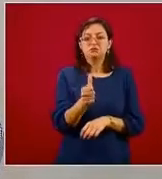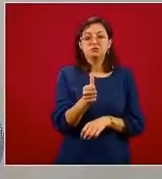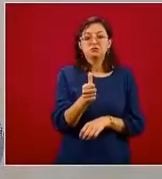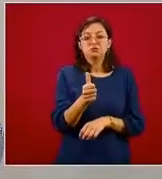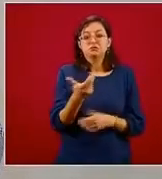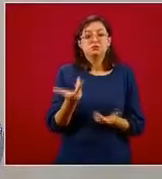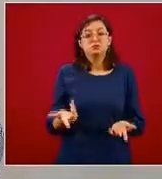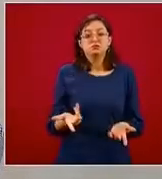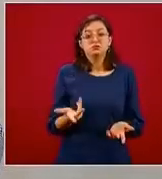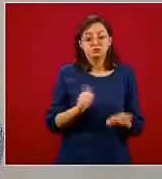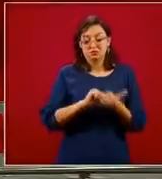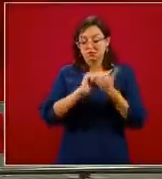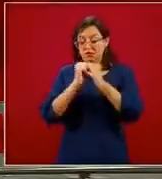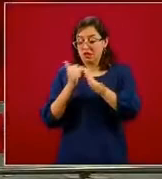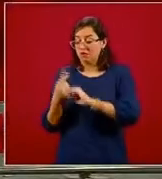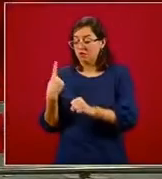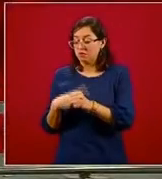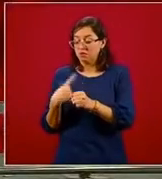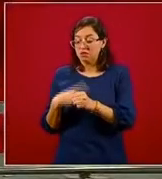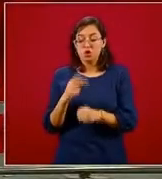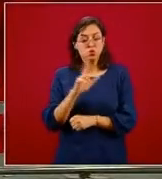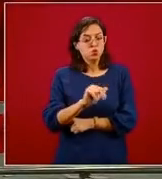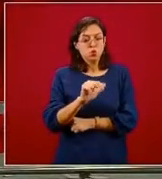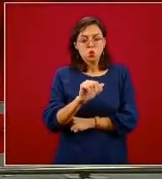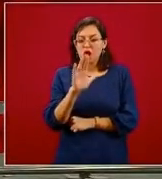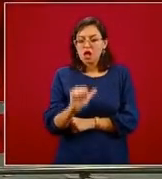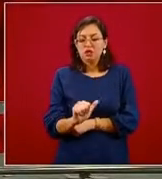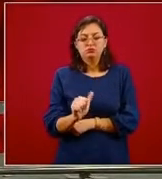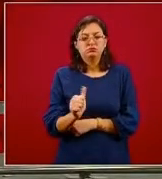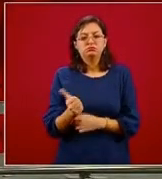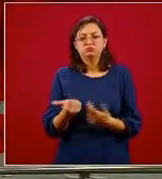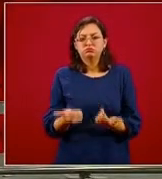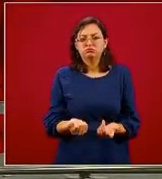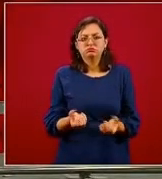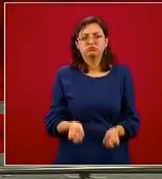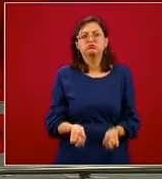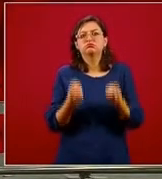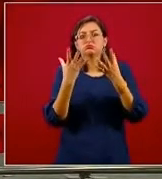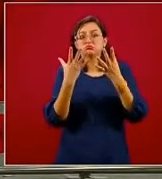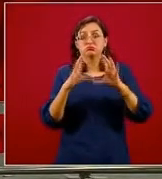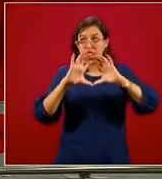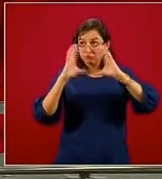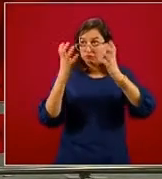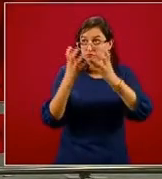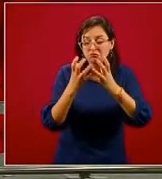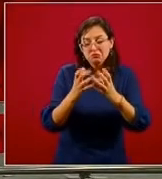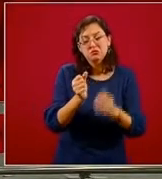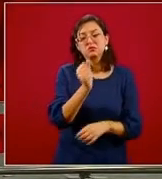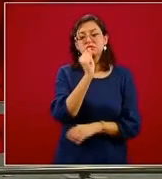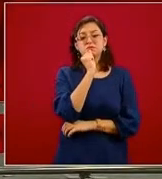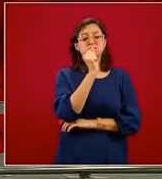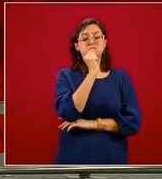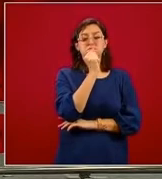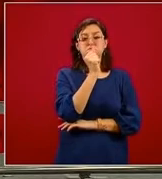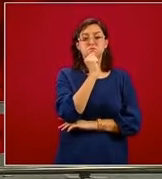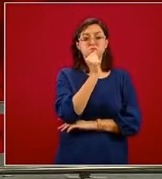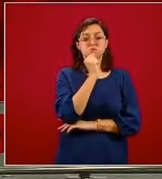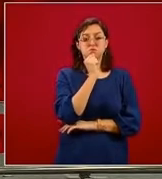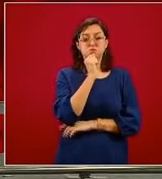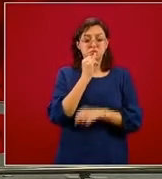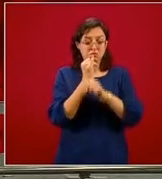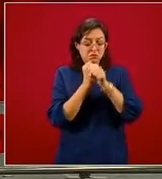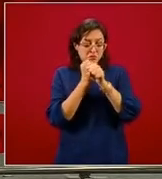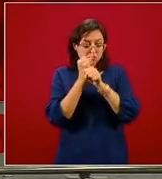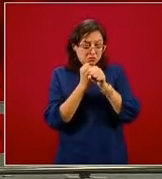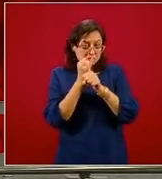asymptomatic, nunca how many people desarrollaron are positive sintomatología. in Todavía their no hay, country. inclusive, por ejemplo, we still don't have that information. We still don't